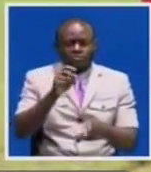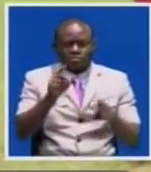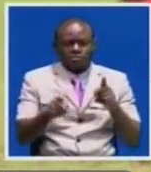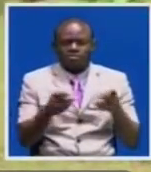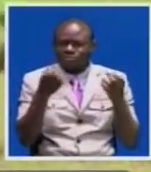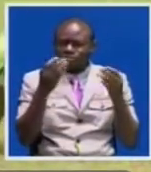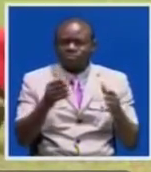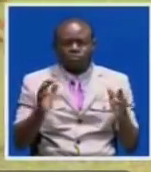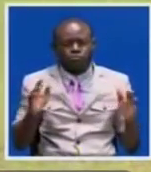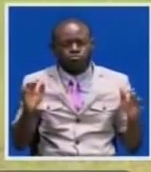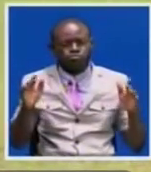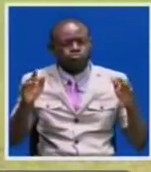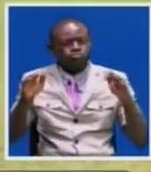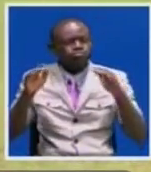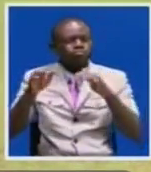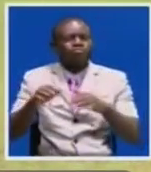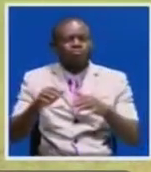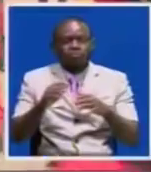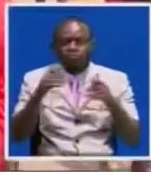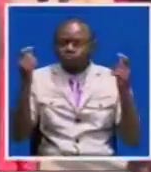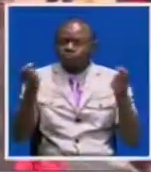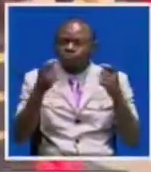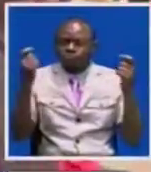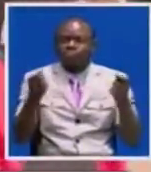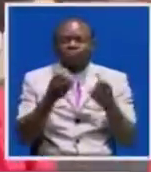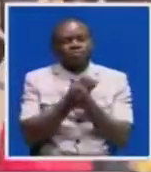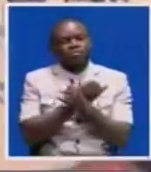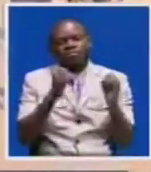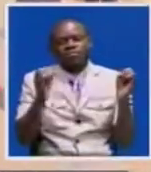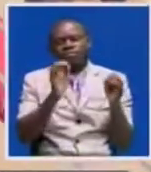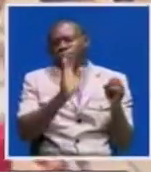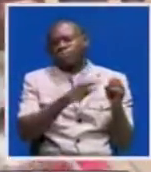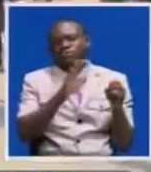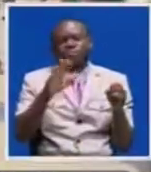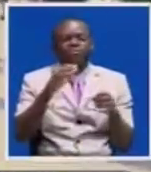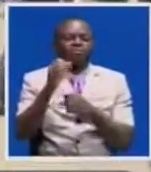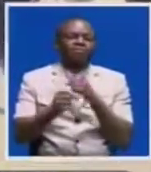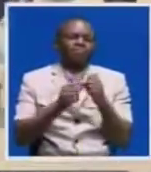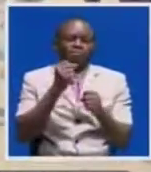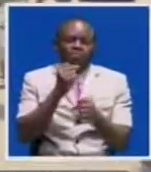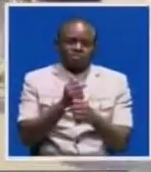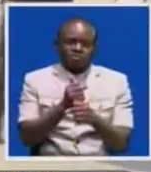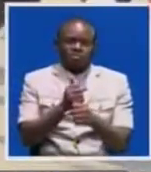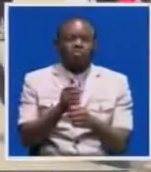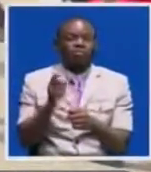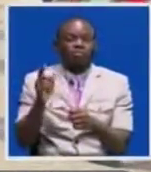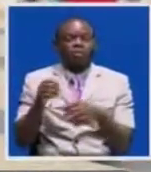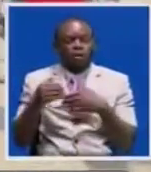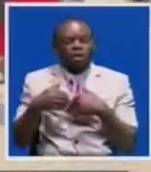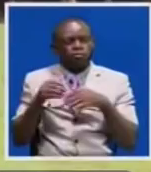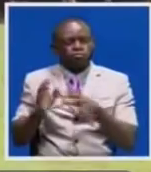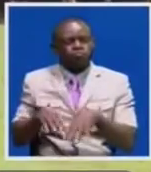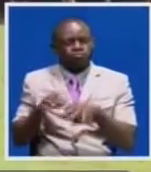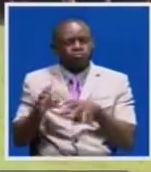to celebrate 55 years of independence. The day started with a march past and then rolled into